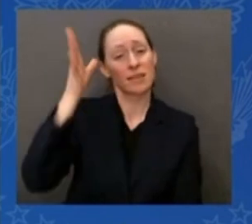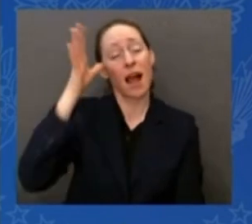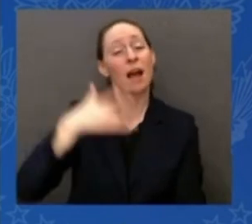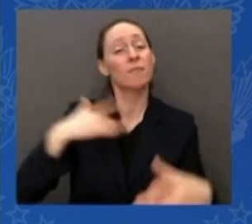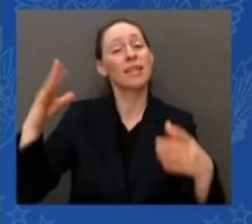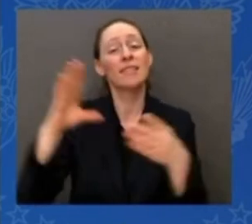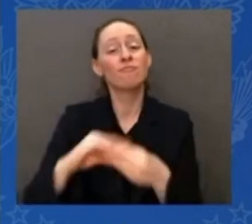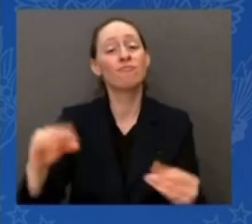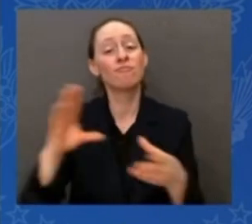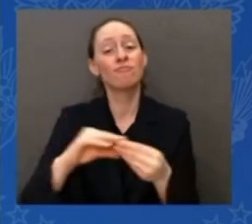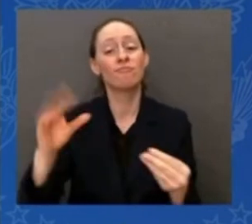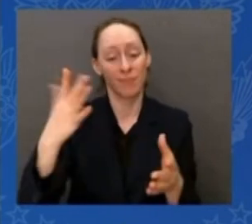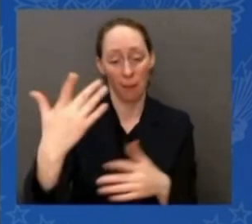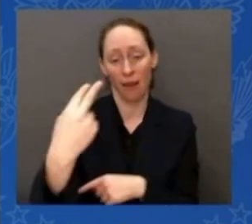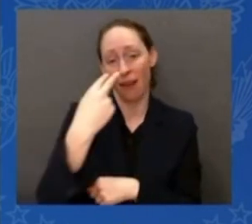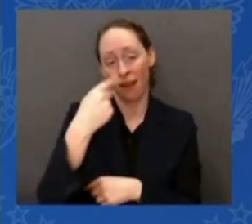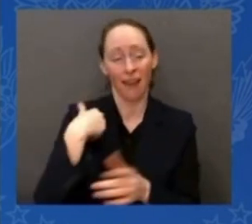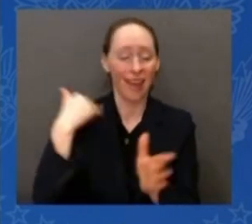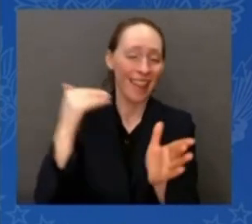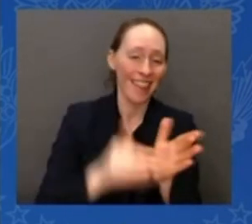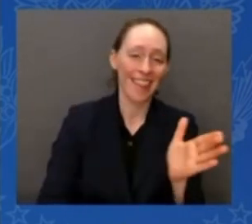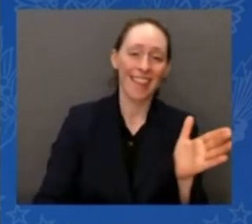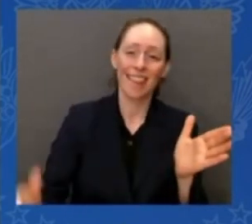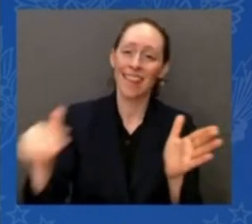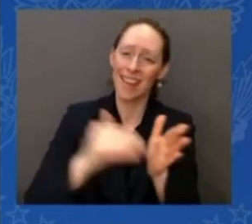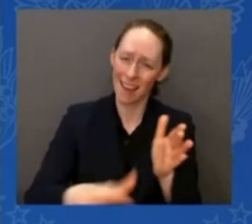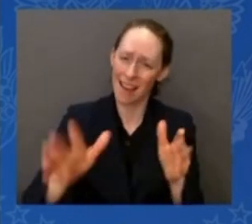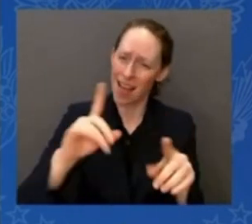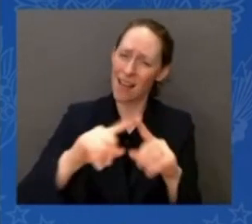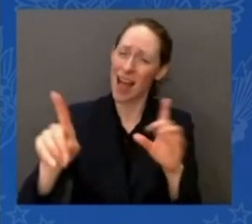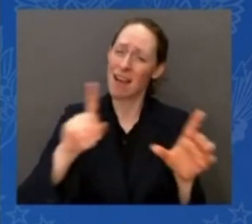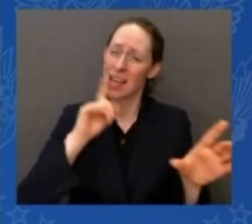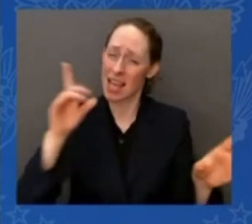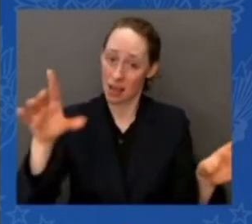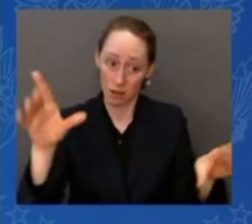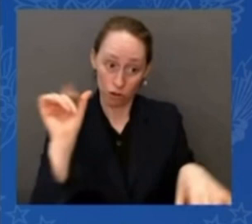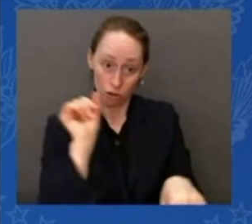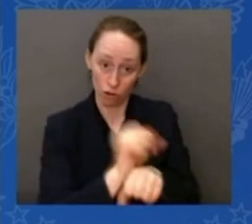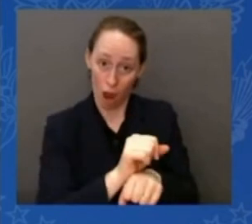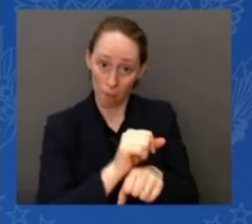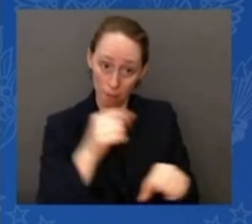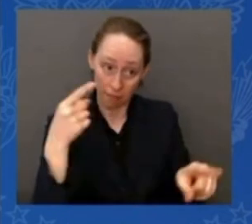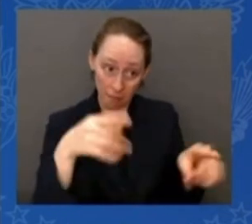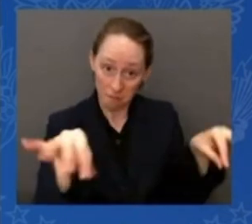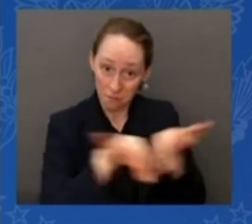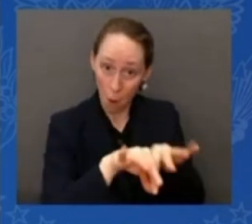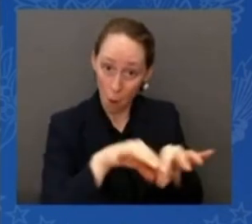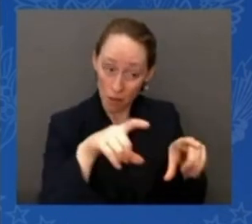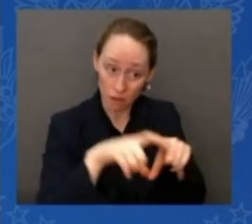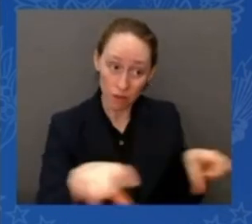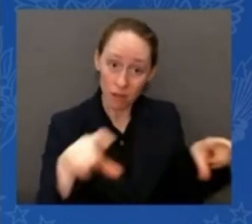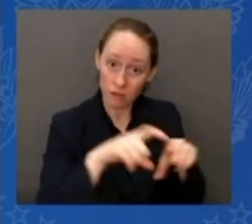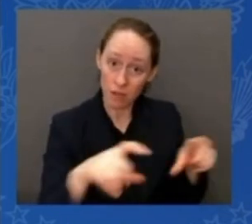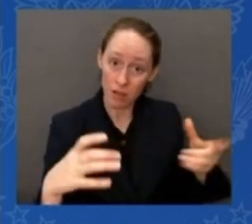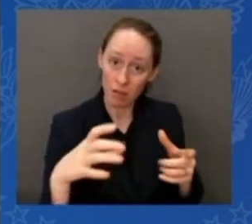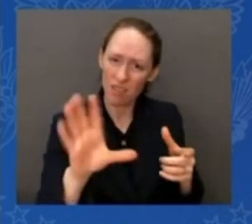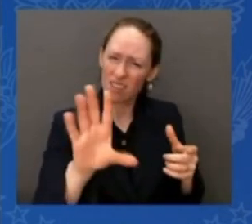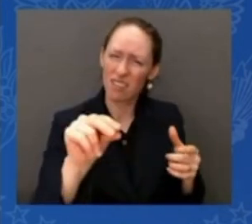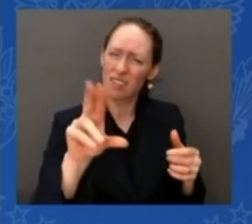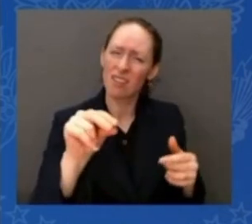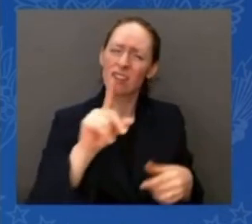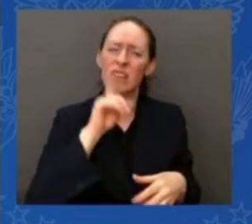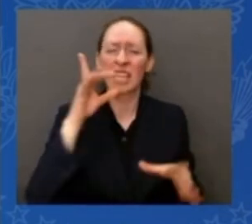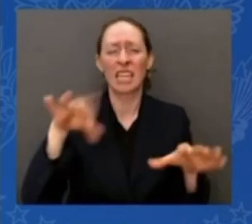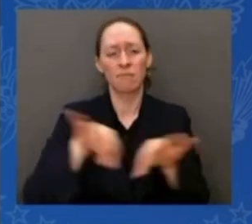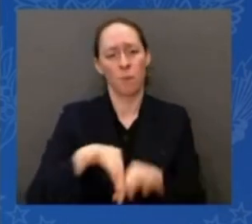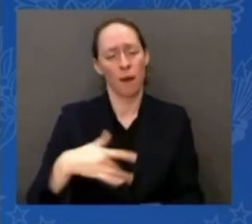paycheck. It's about your dignity. It's about respect. It's about being able to look your kid in the eye and say